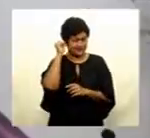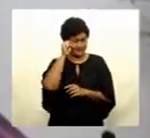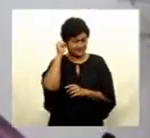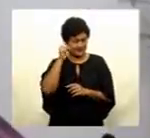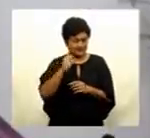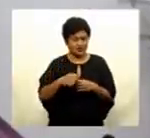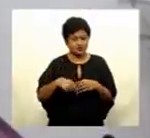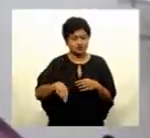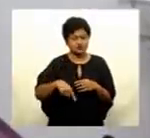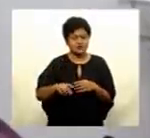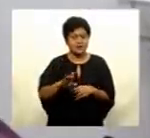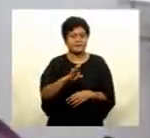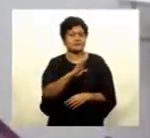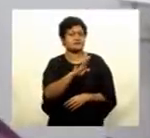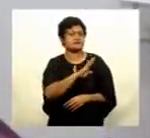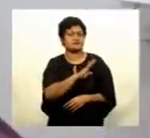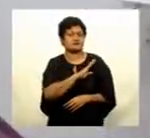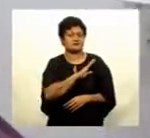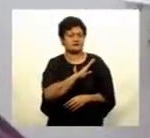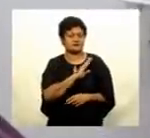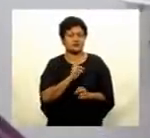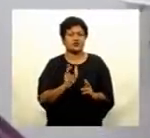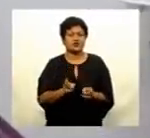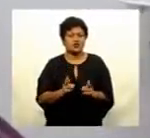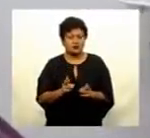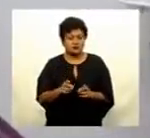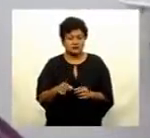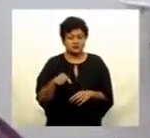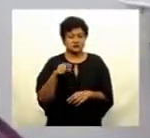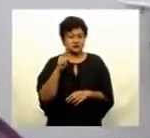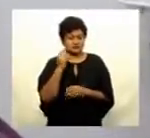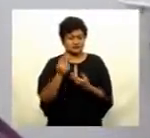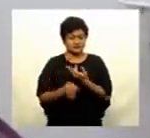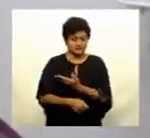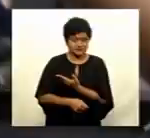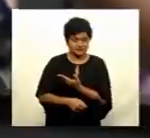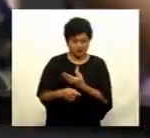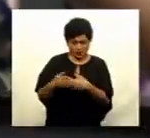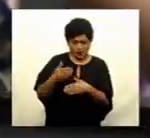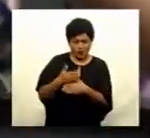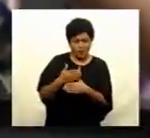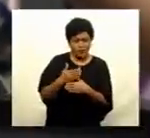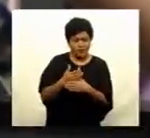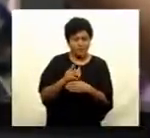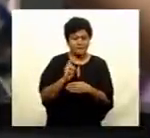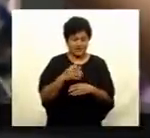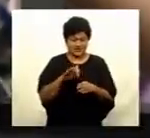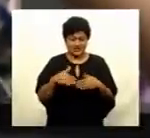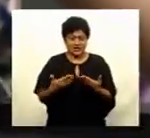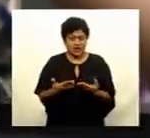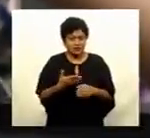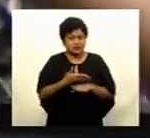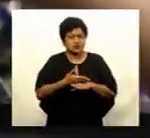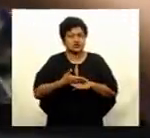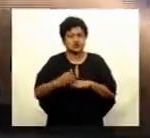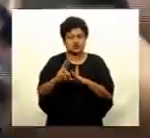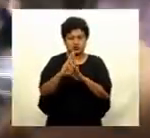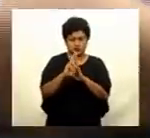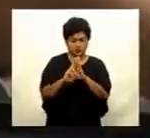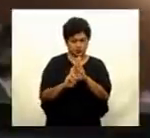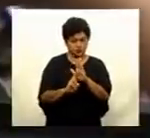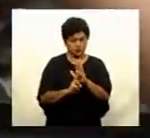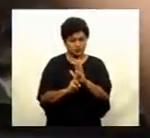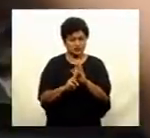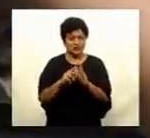yesterday. Normally, Supercuts are SAP's walk-ins, but with new health precautions, clients are now required to